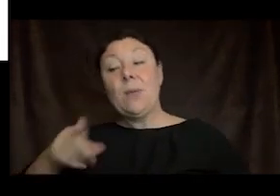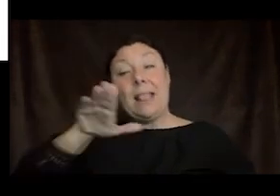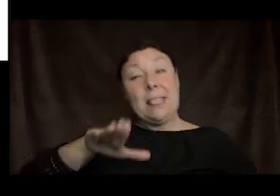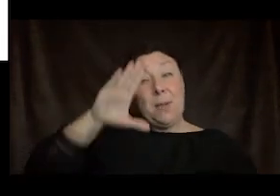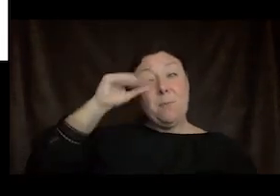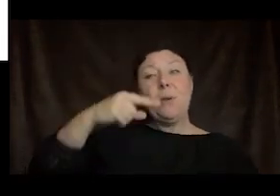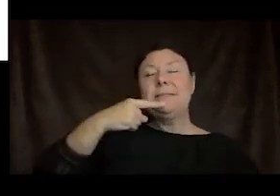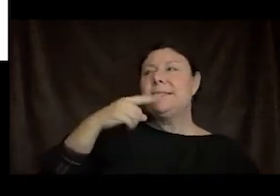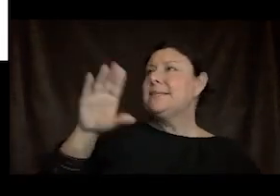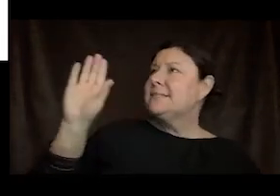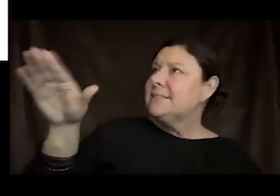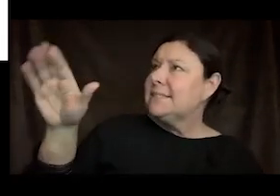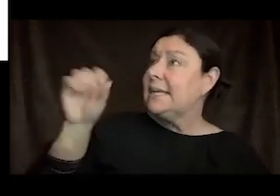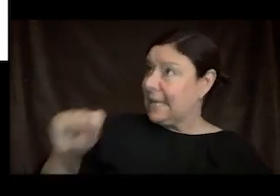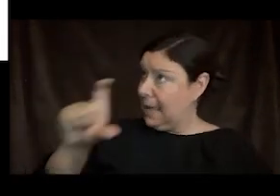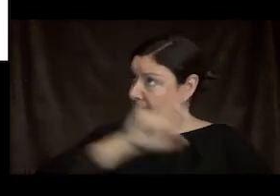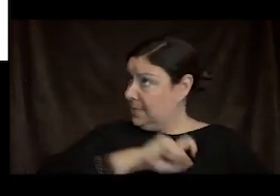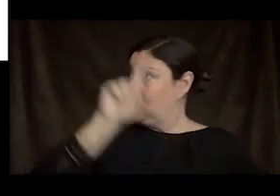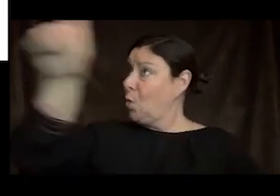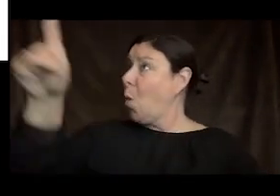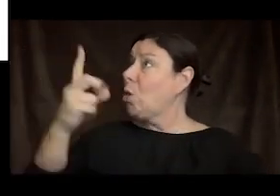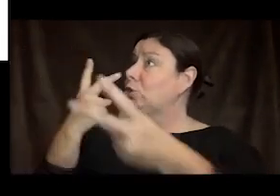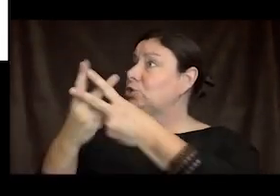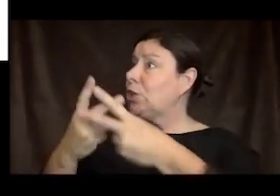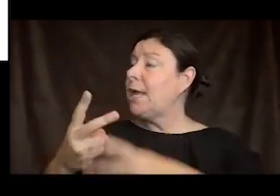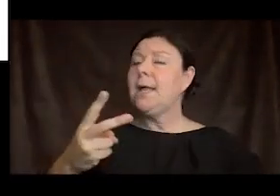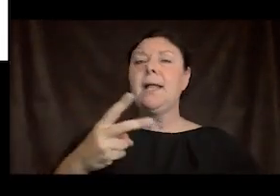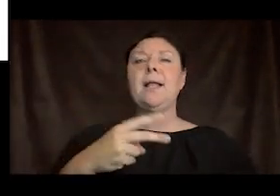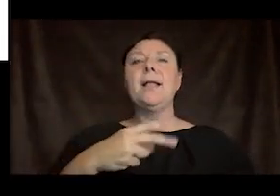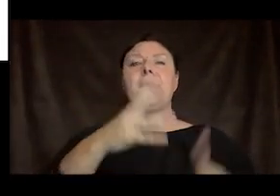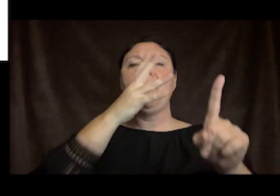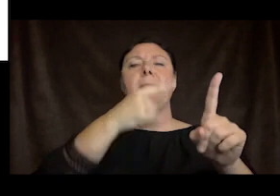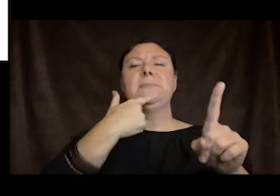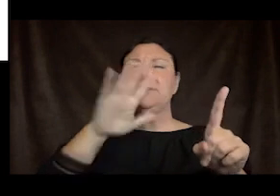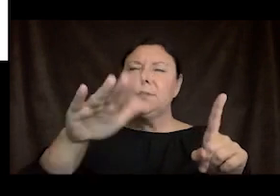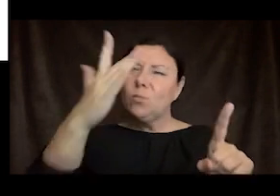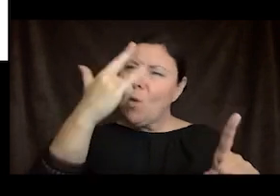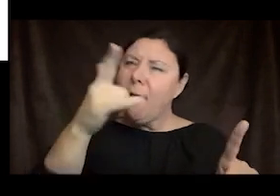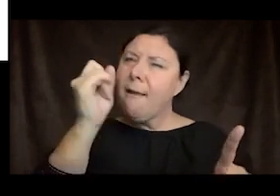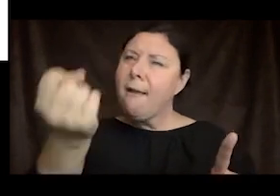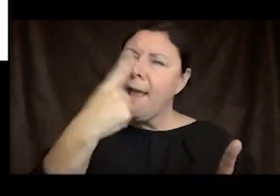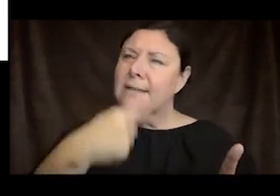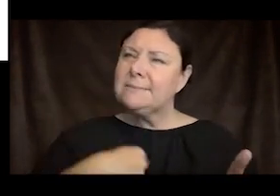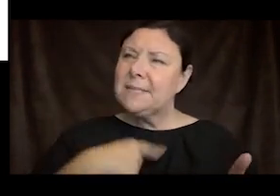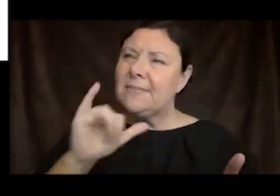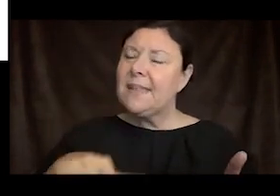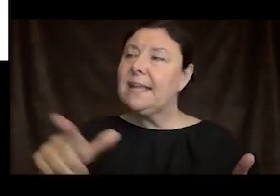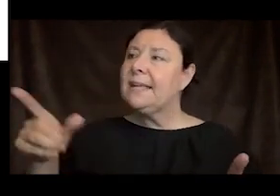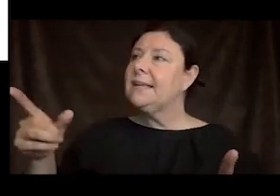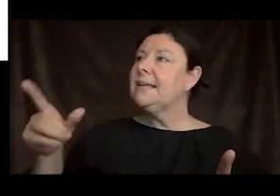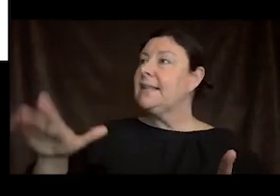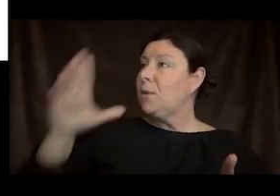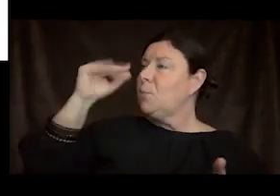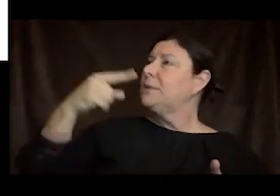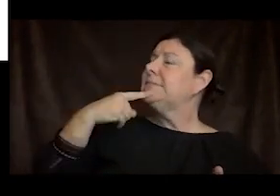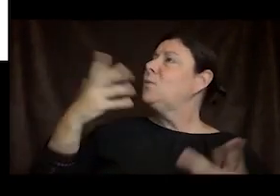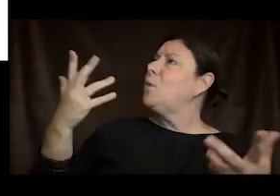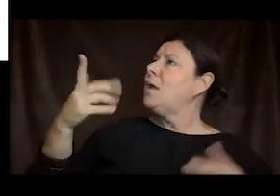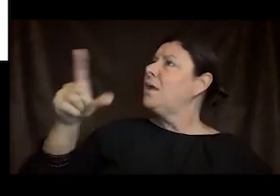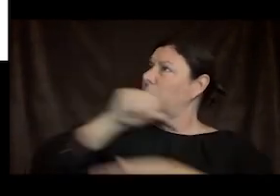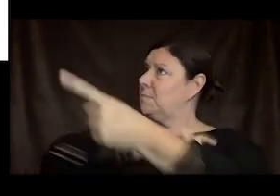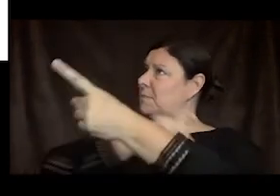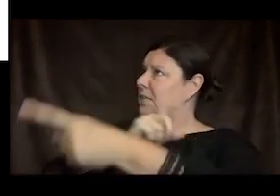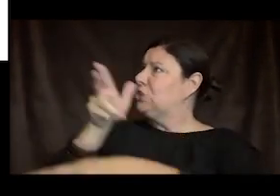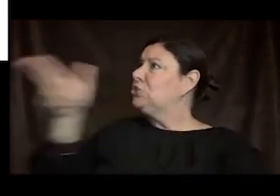off by asking, can police go to jail? And his mother says, well, why do you ask? And is that white policeman who shot the Black man, will he go